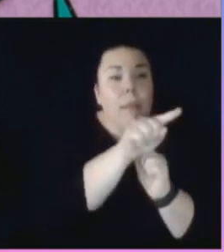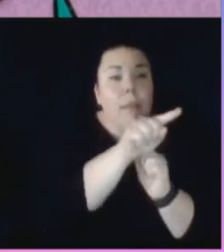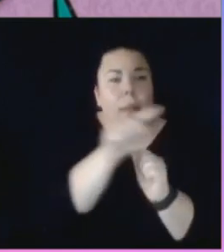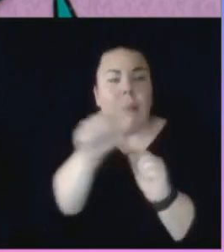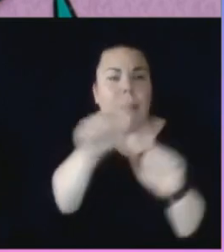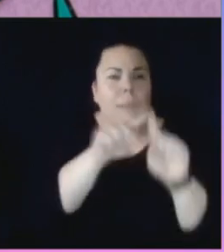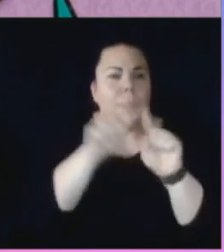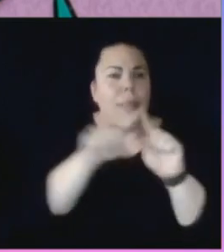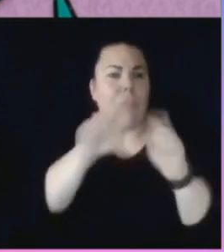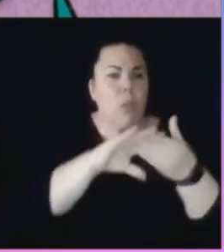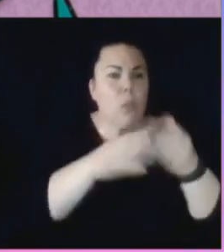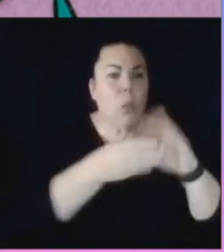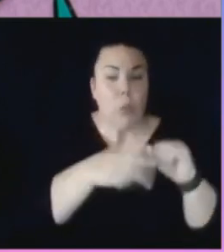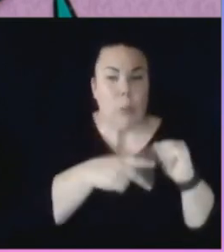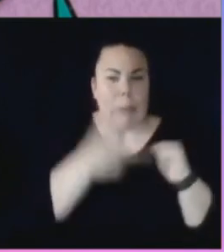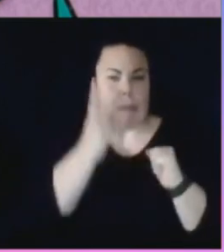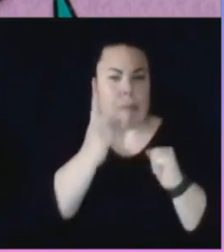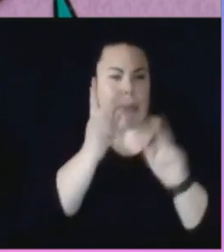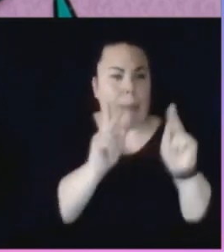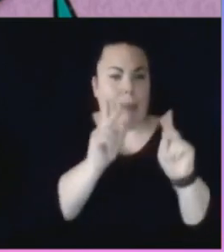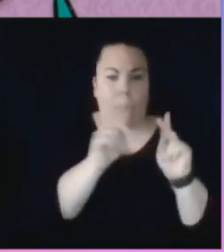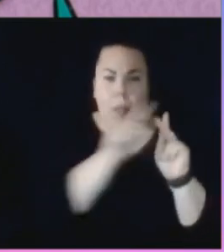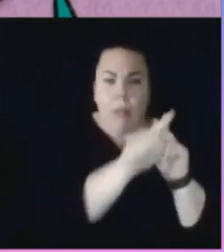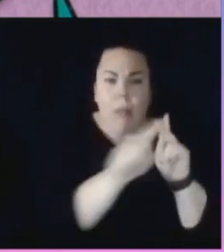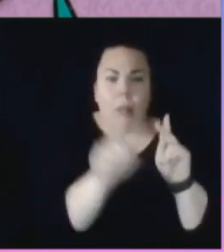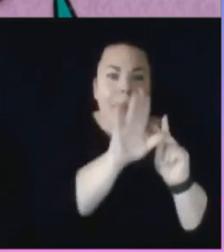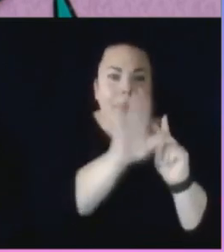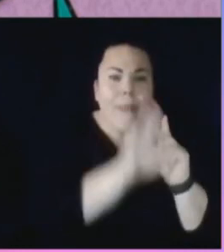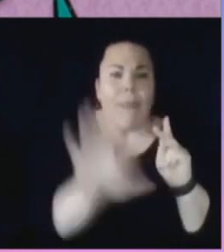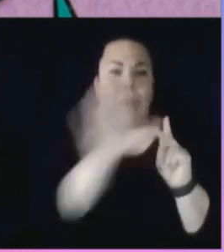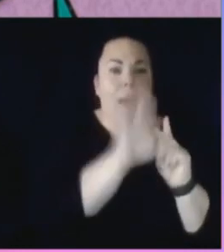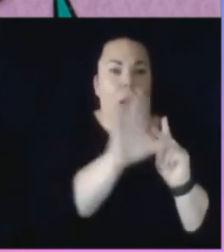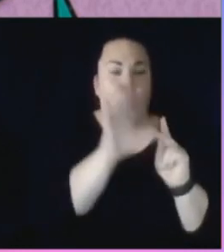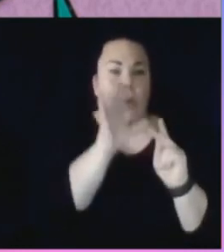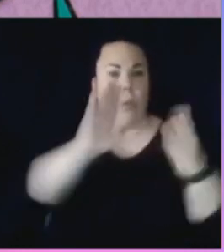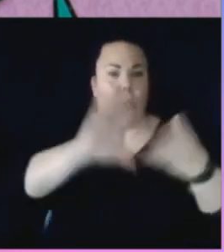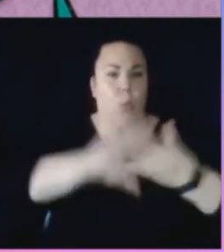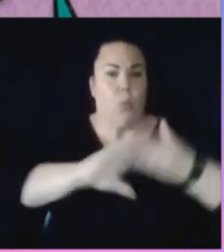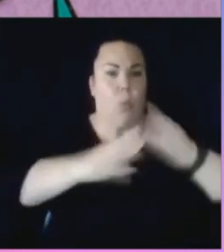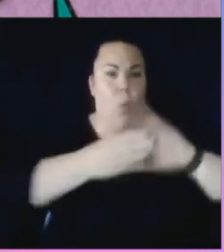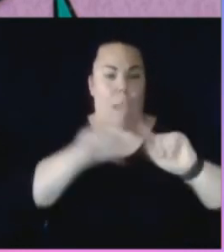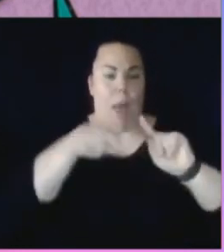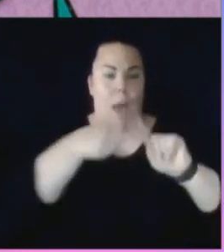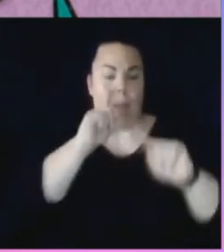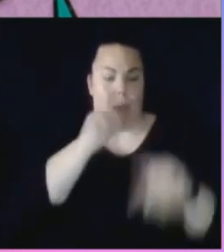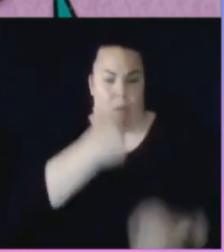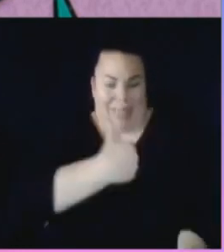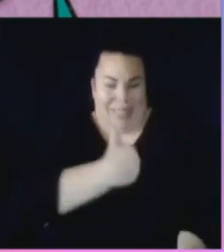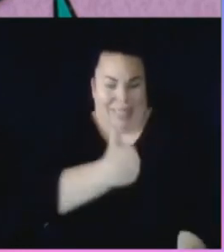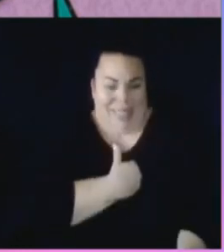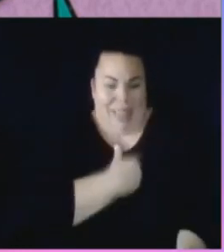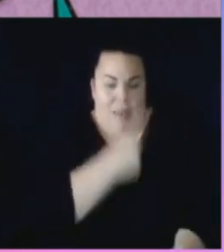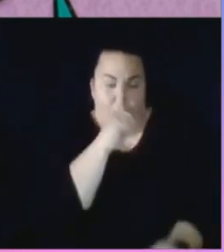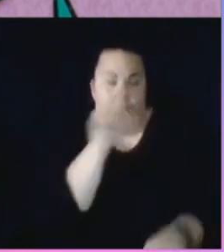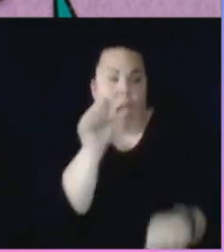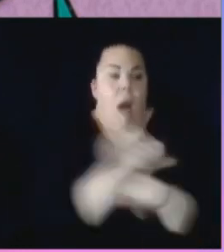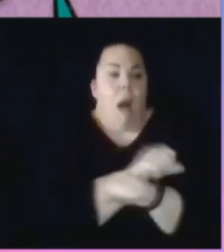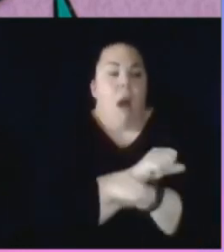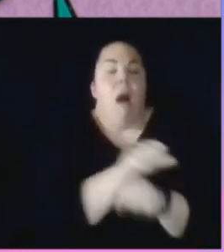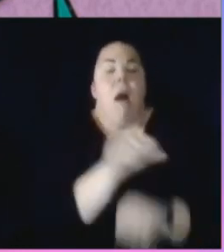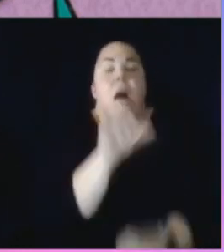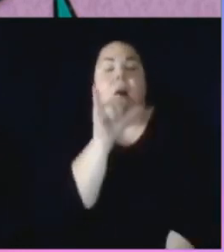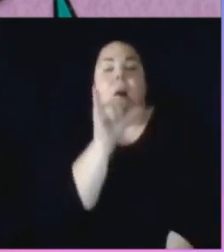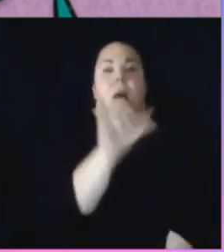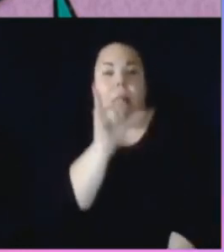to self-actualize. And for me, so much of what the power of transness is that we know that there's a kind of